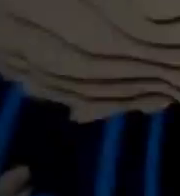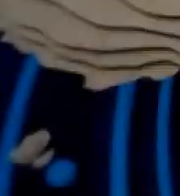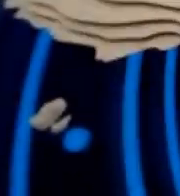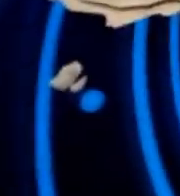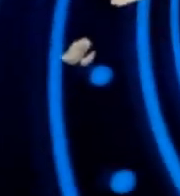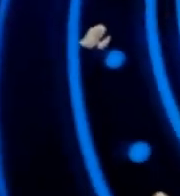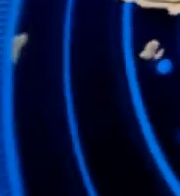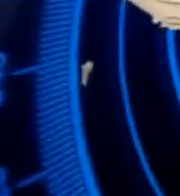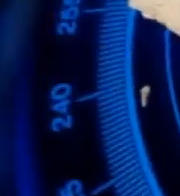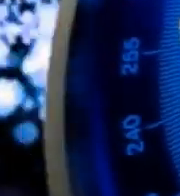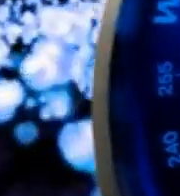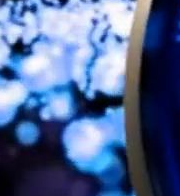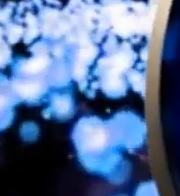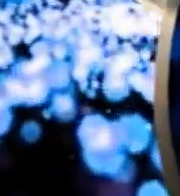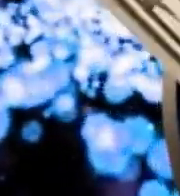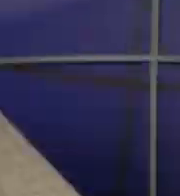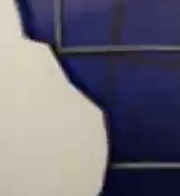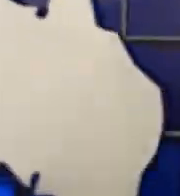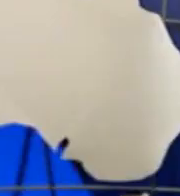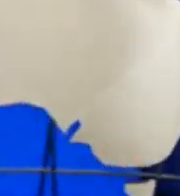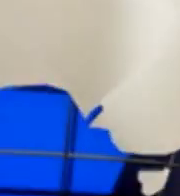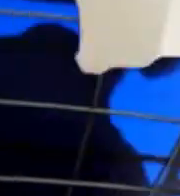ibiti.